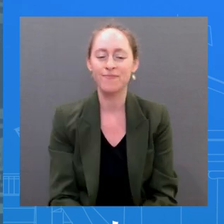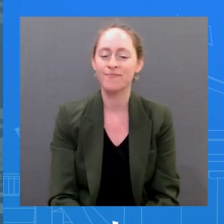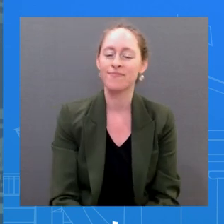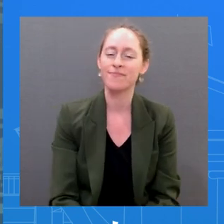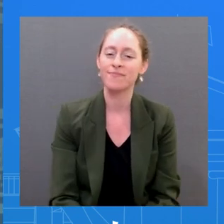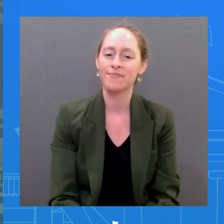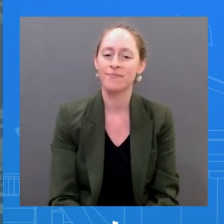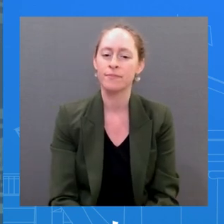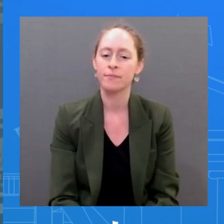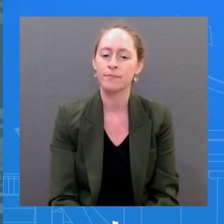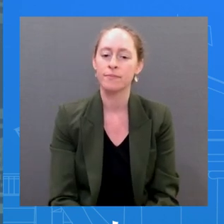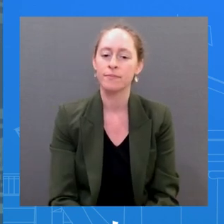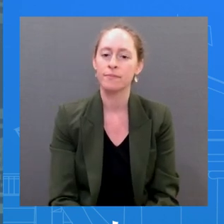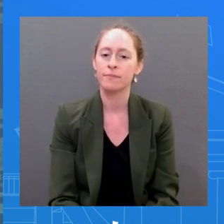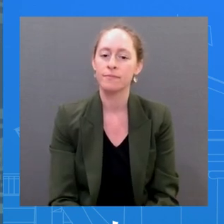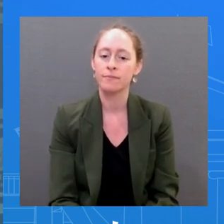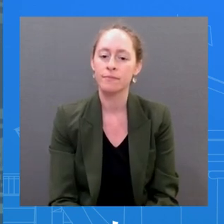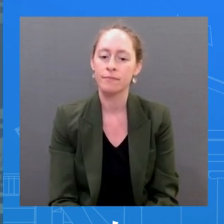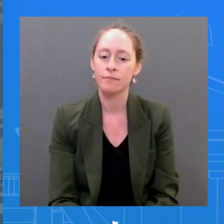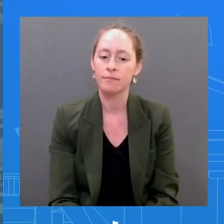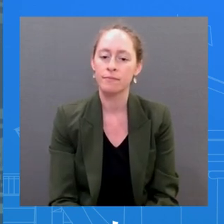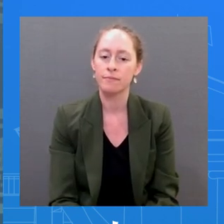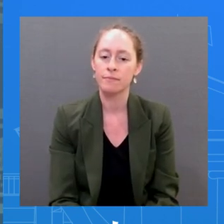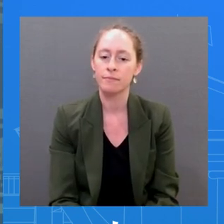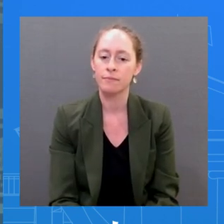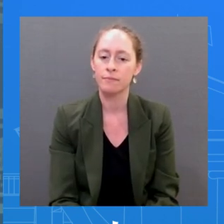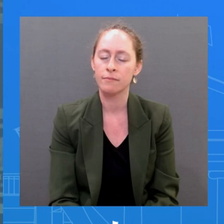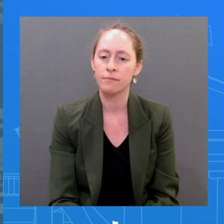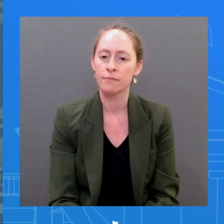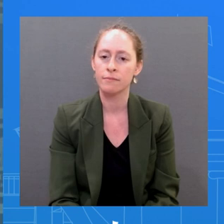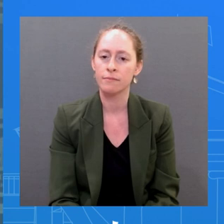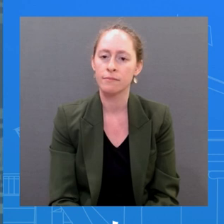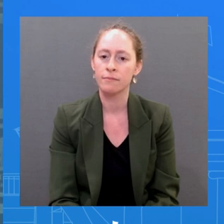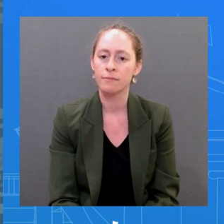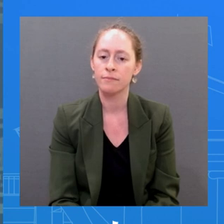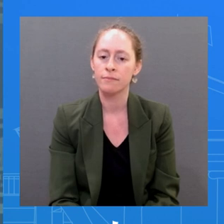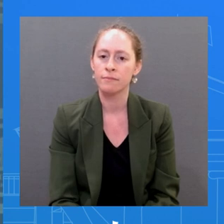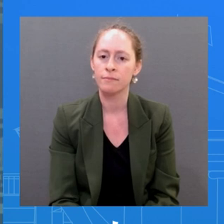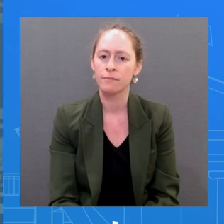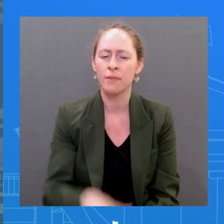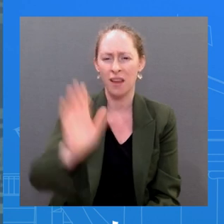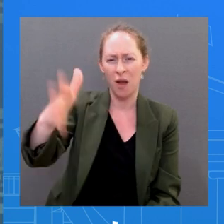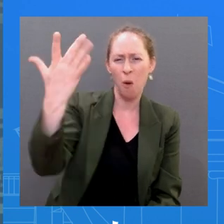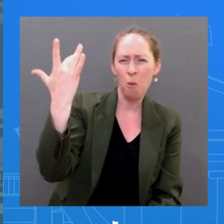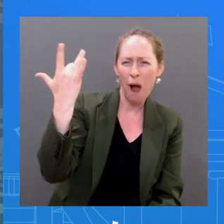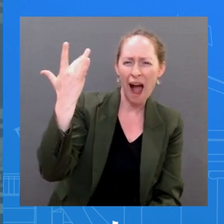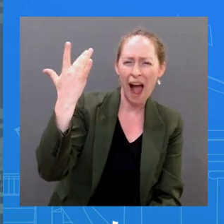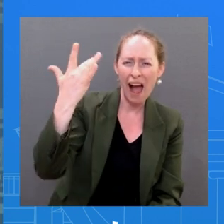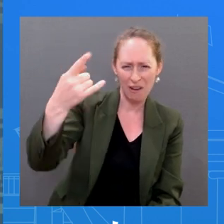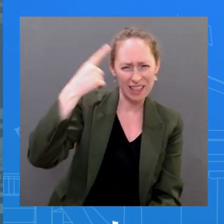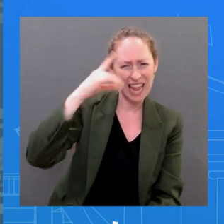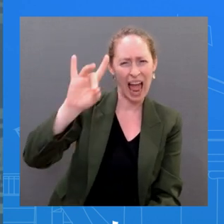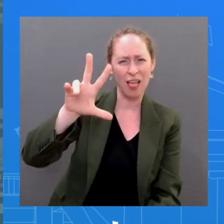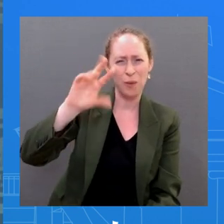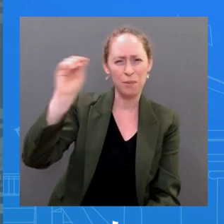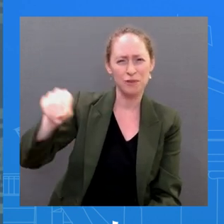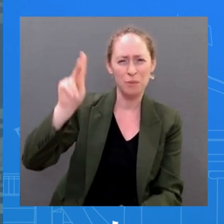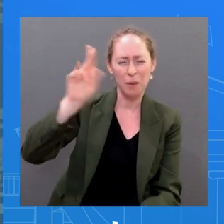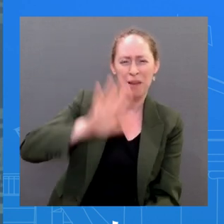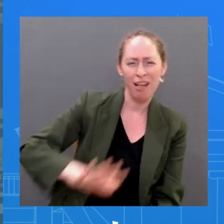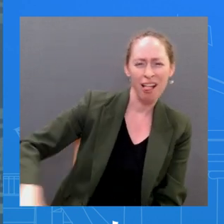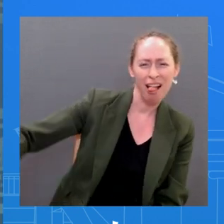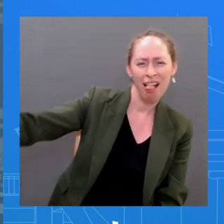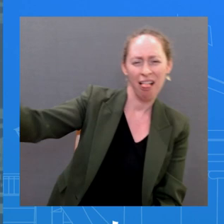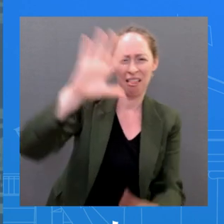you, Karine. Why do you think it is that 83% of people polled by the Wall Street Journal say the economy is poor or not